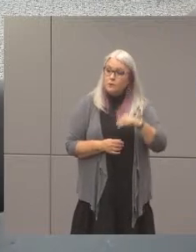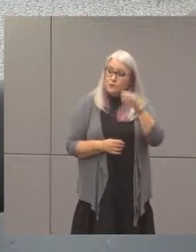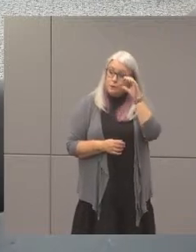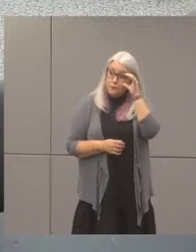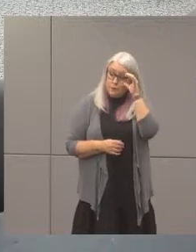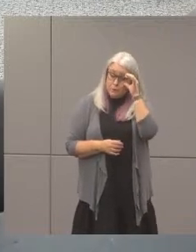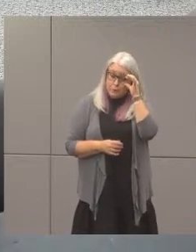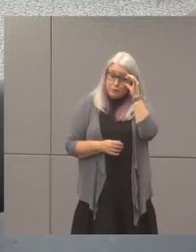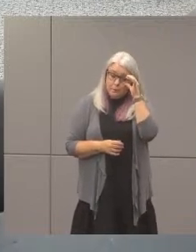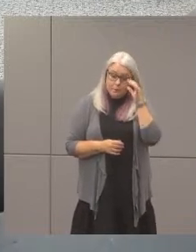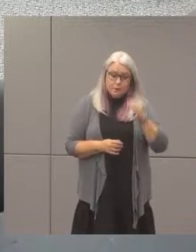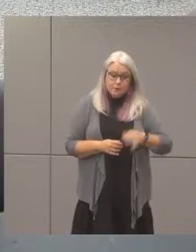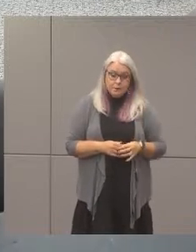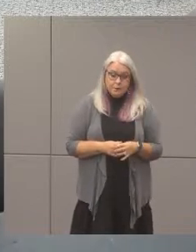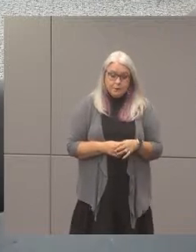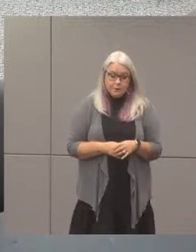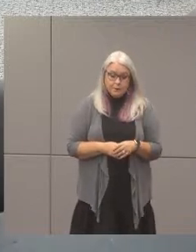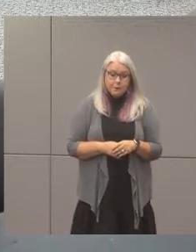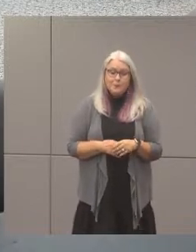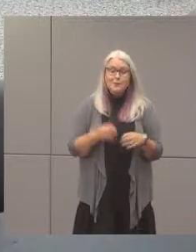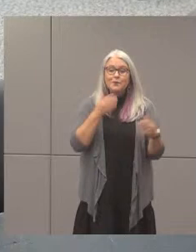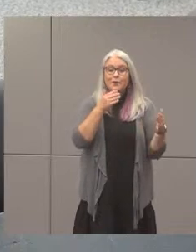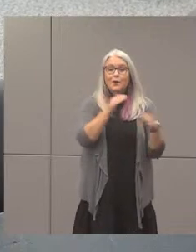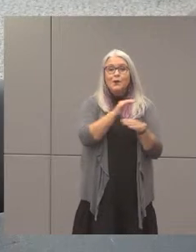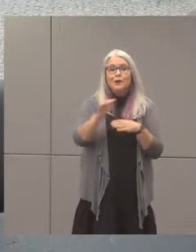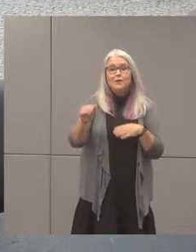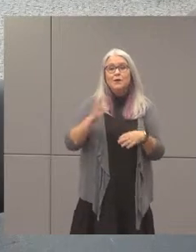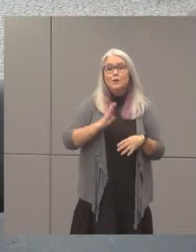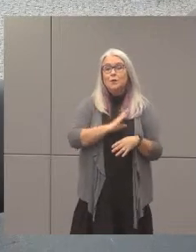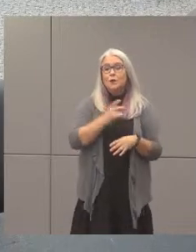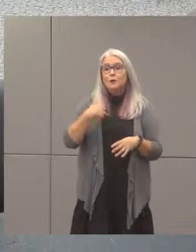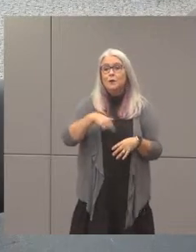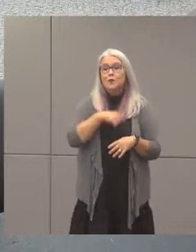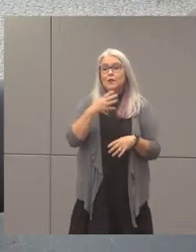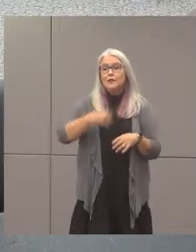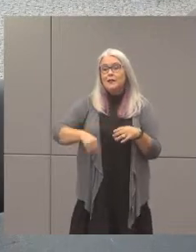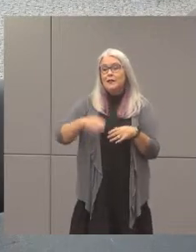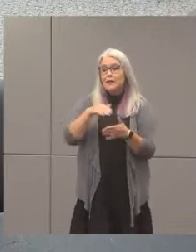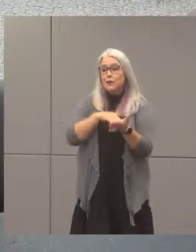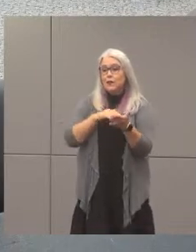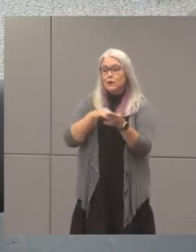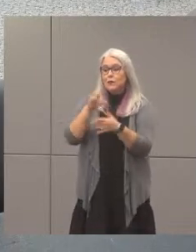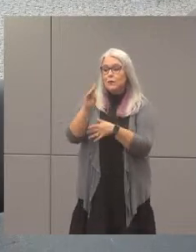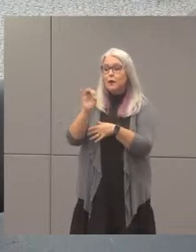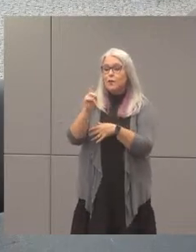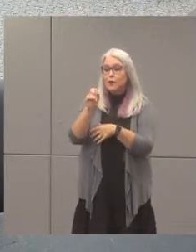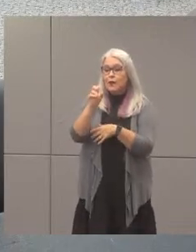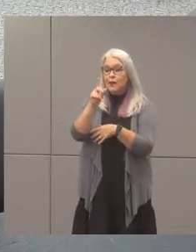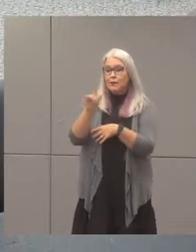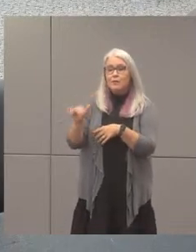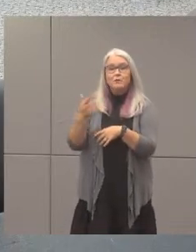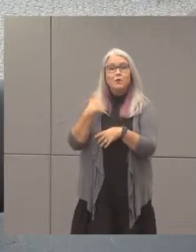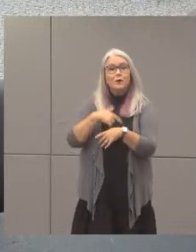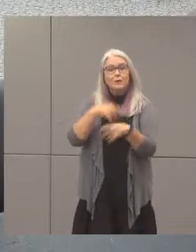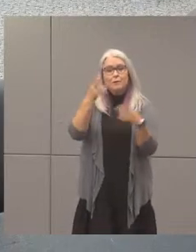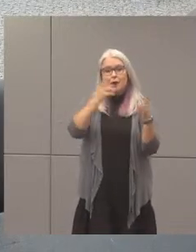Thank you. Good evening, board members and Dr. Beverly. It is an honor to represent the American